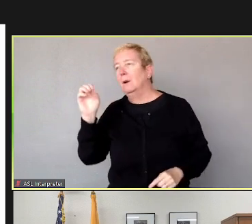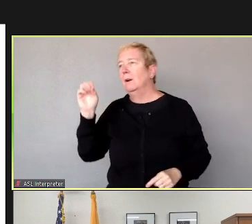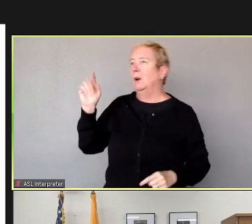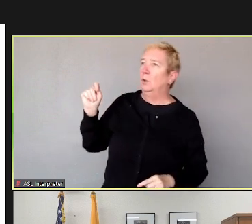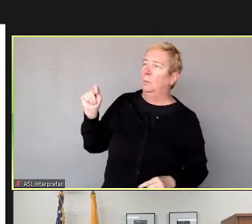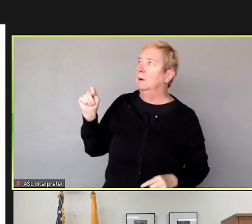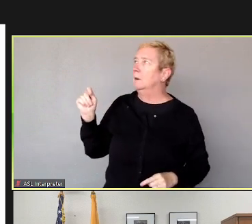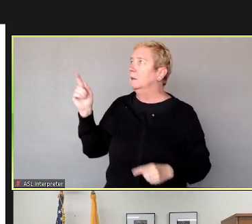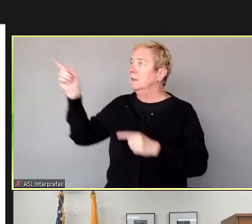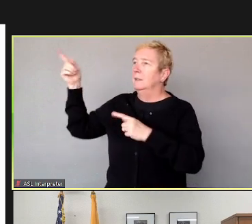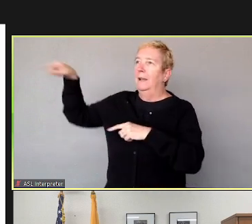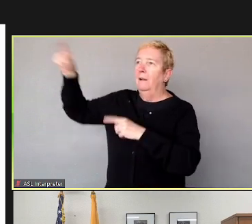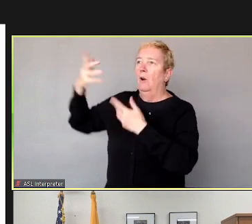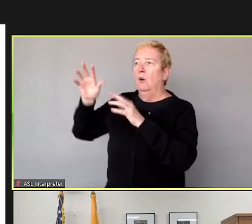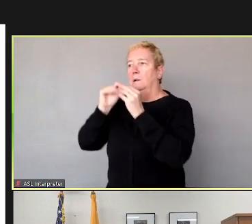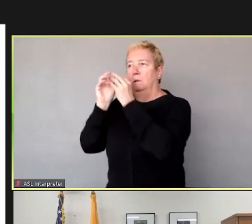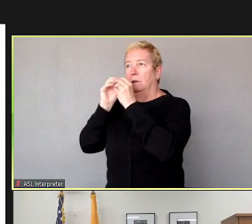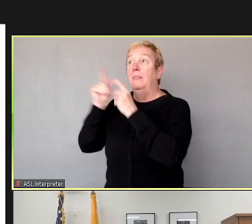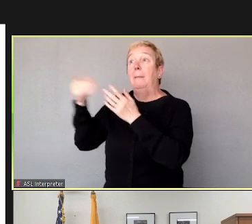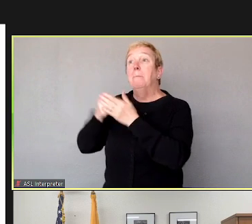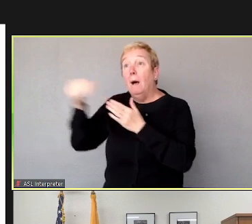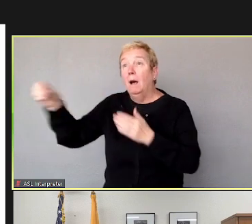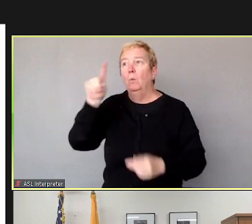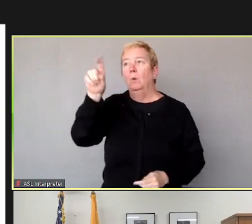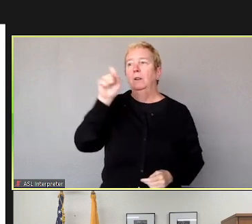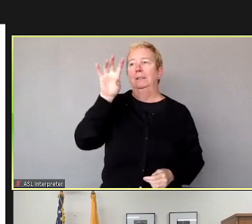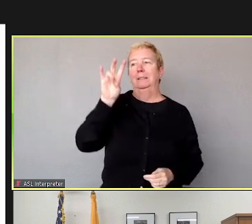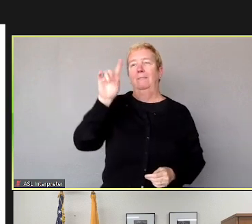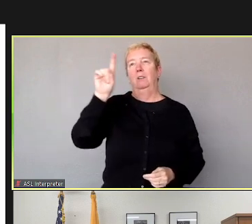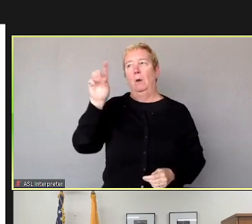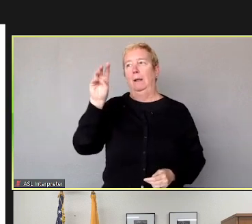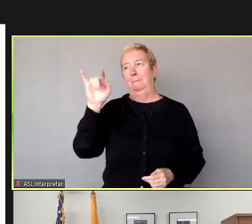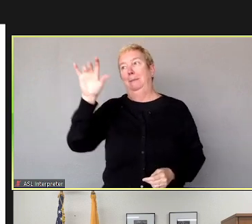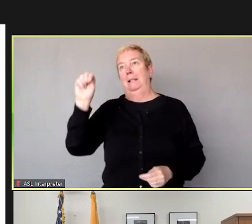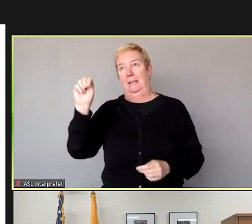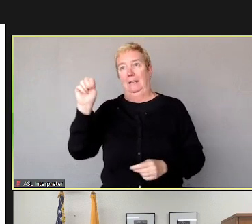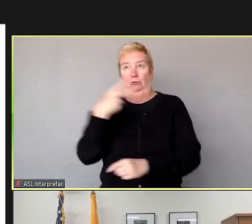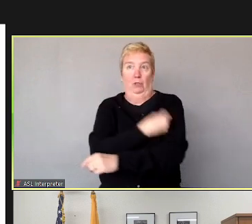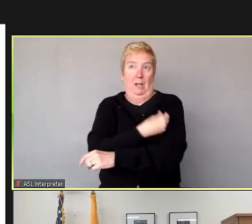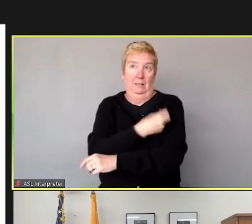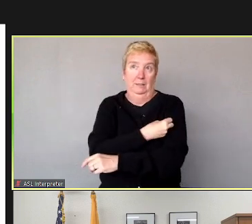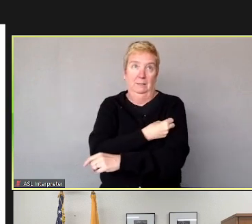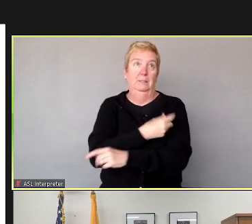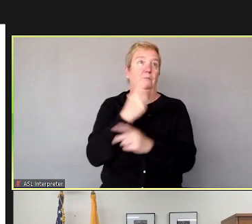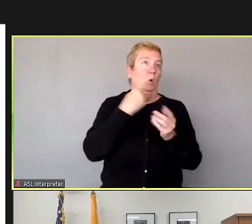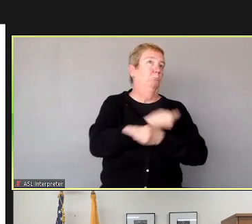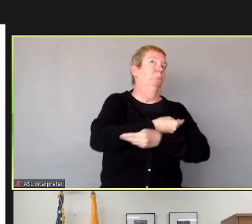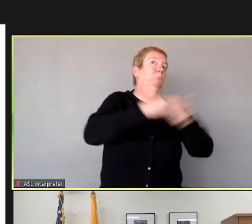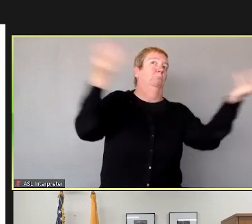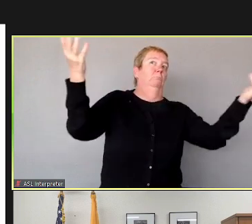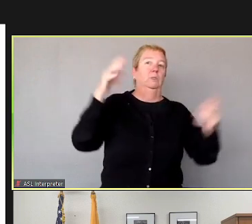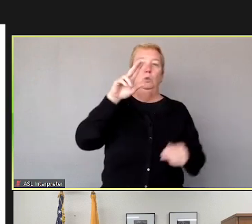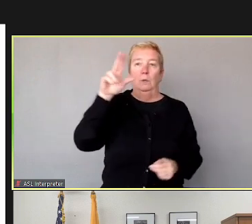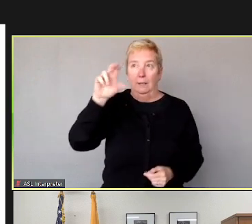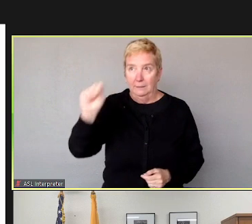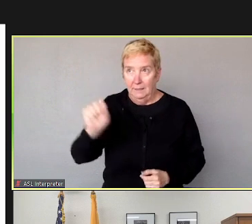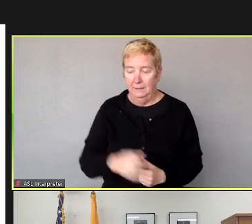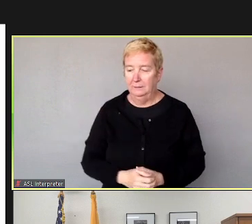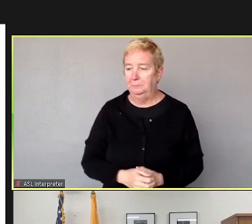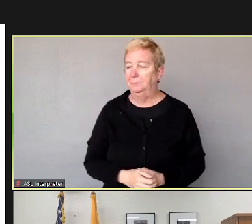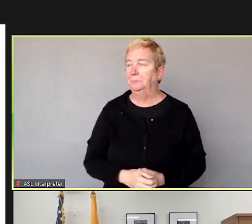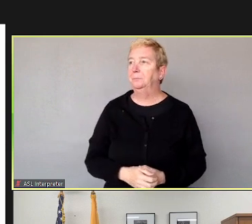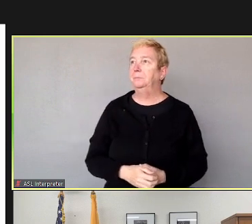already purchased 171 million doses for the United States. And in the